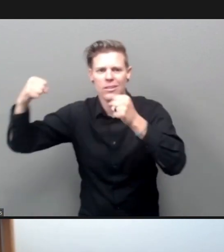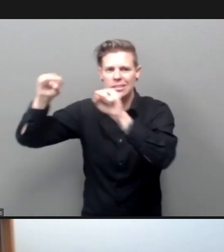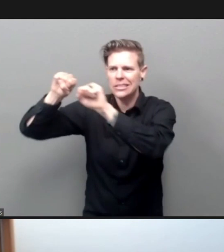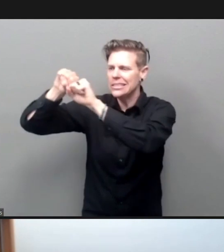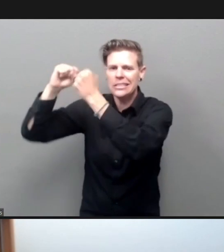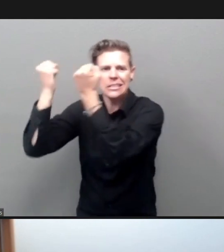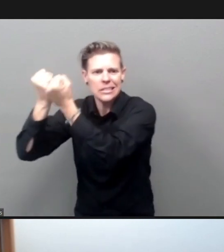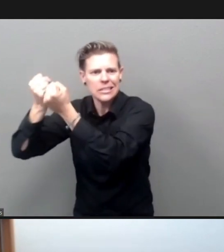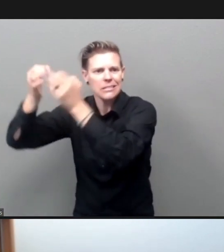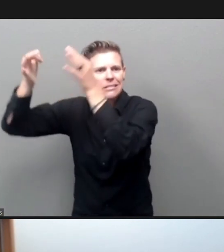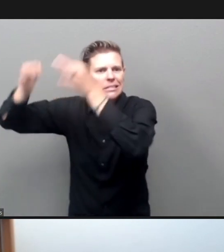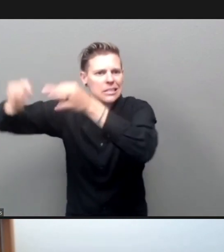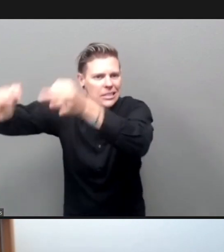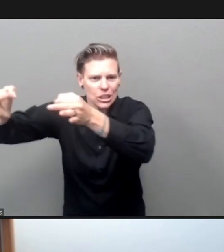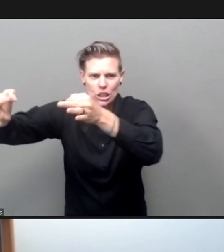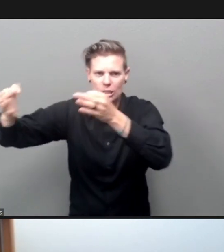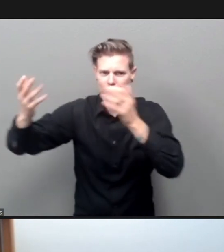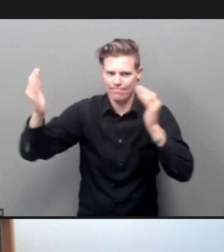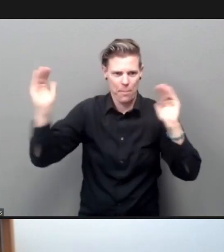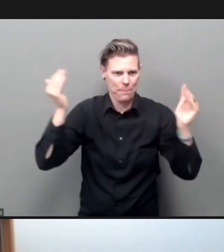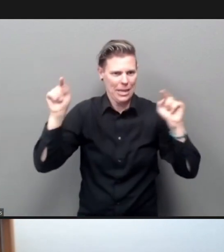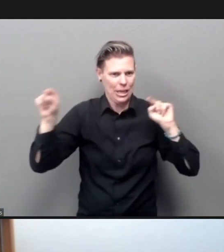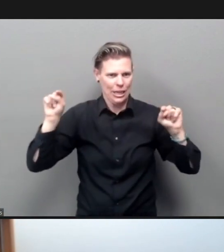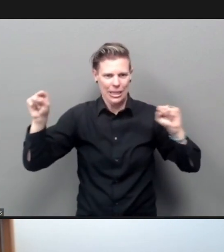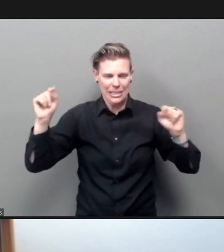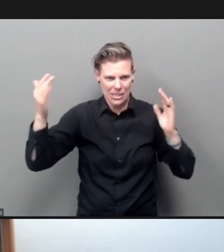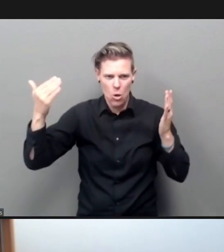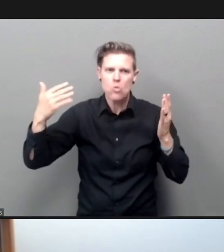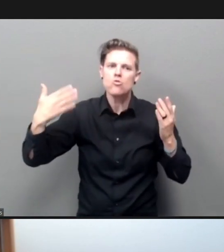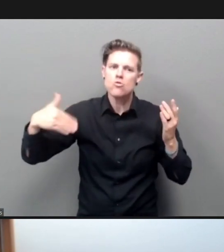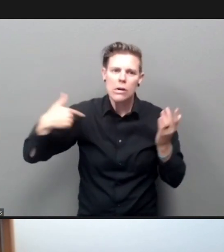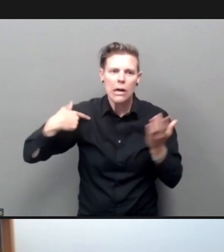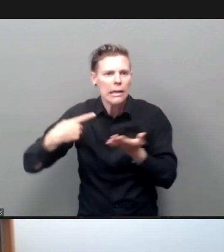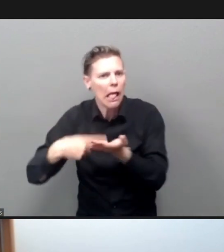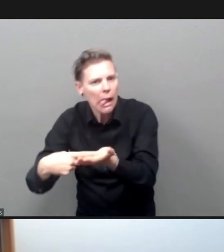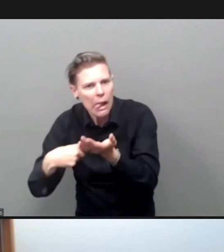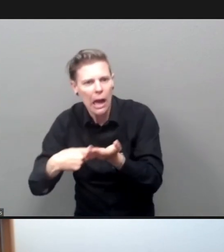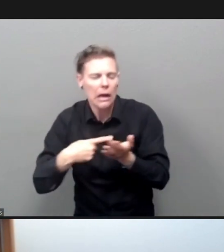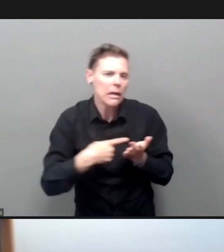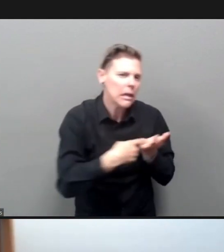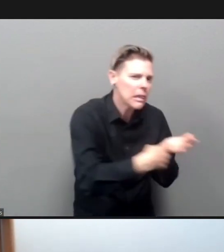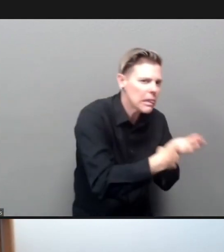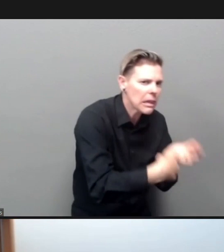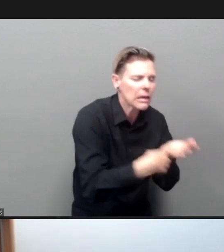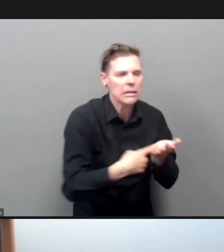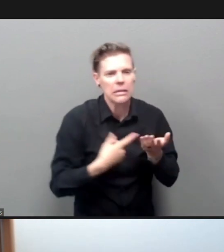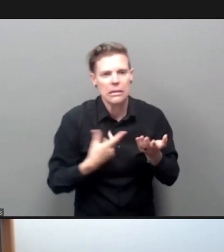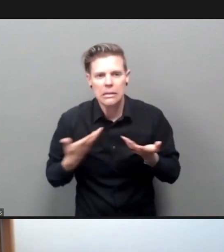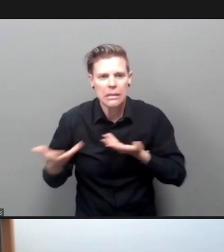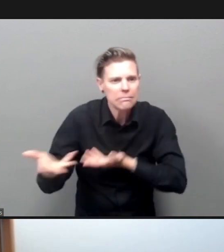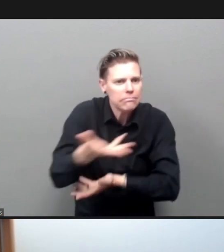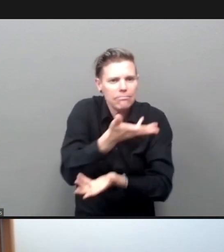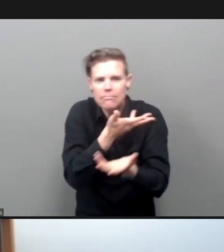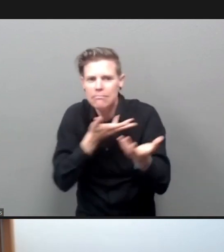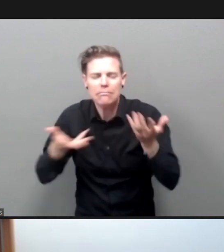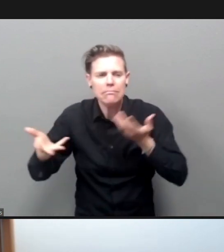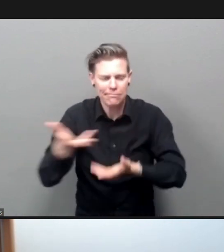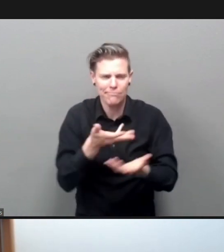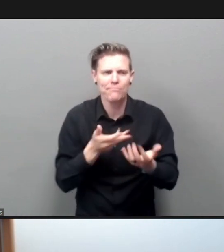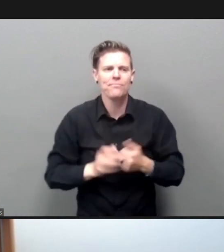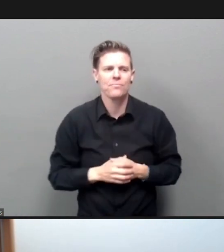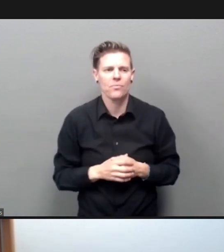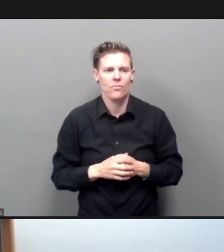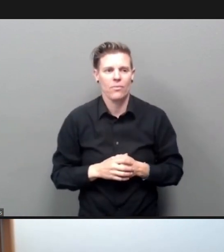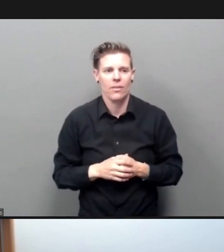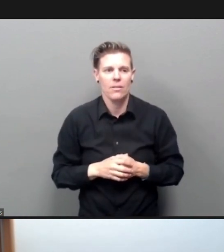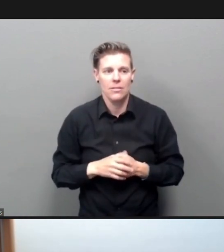think the governor actually started with a mandate for healthcare workers within facilities. We haven't expanded that mandate beyond